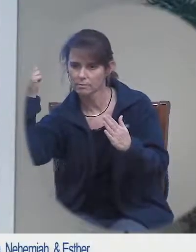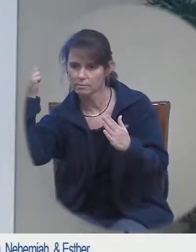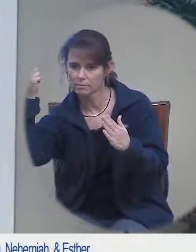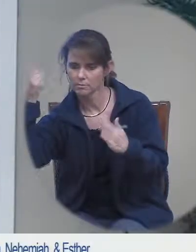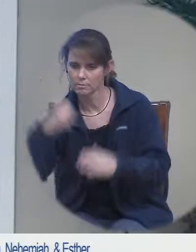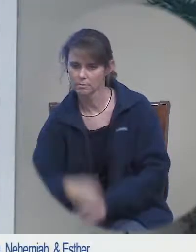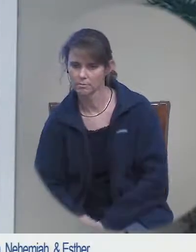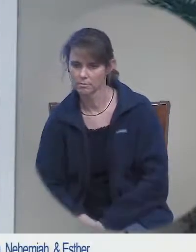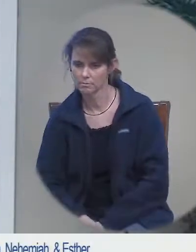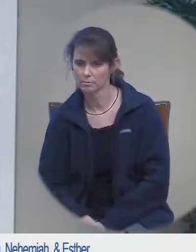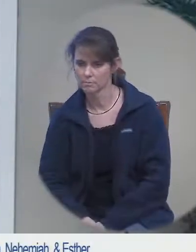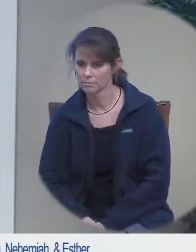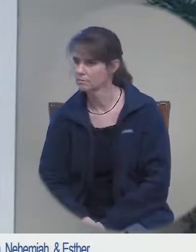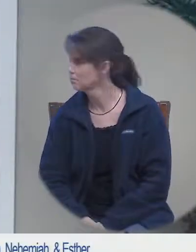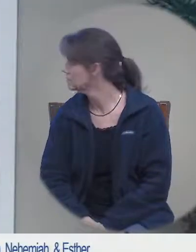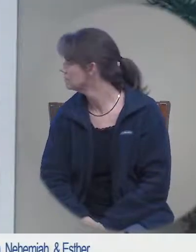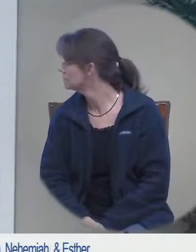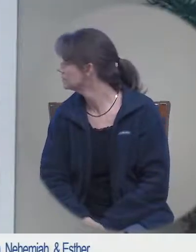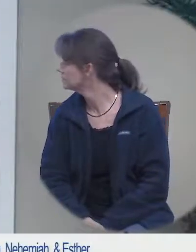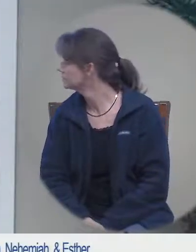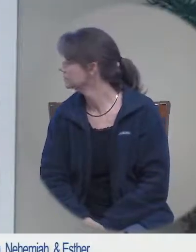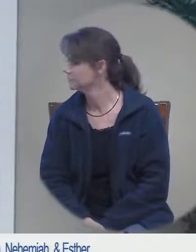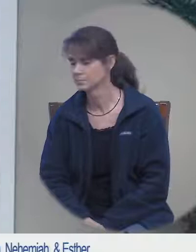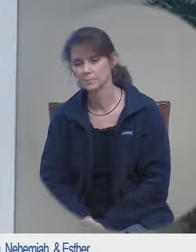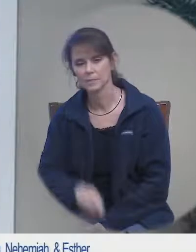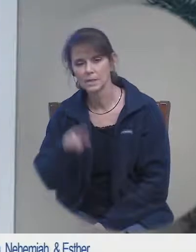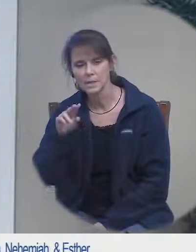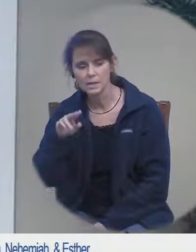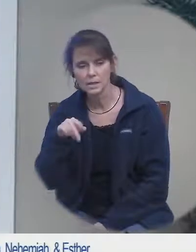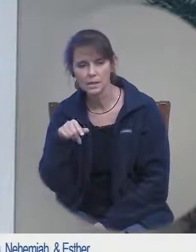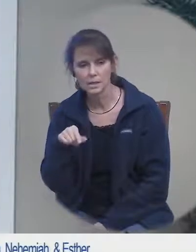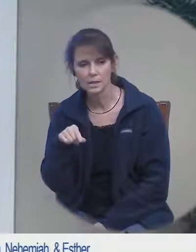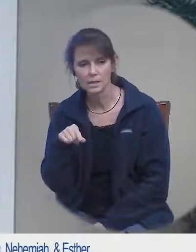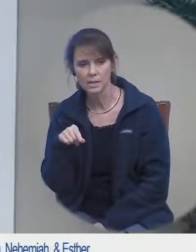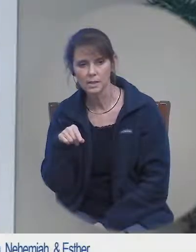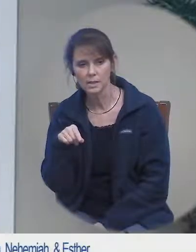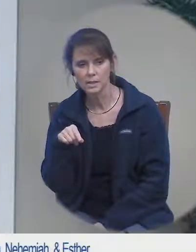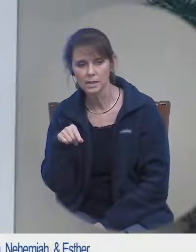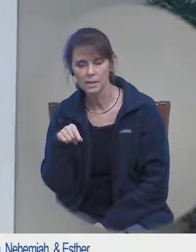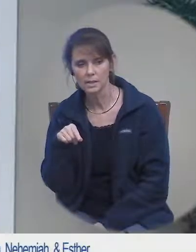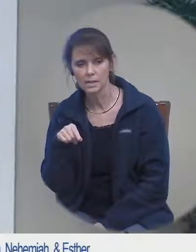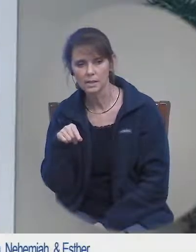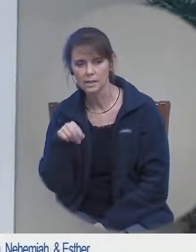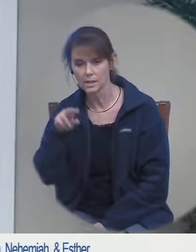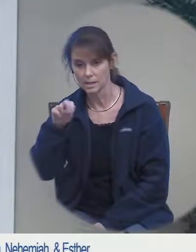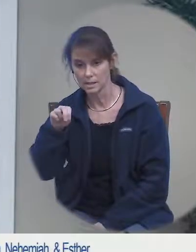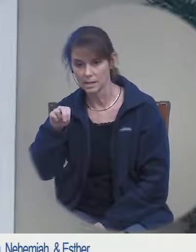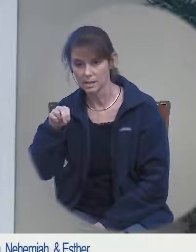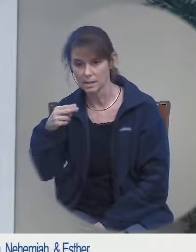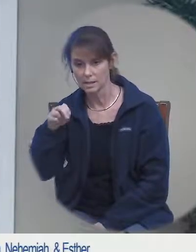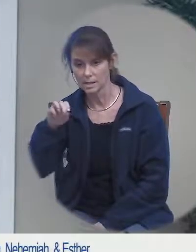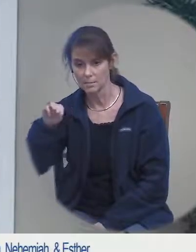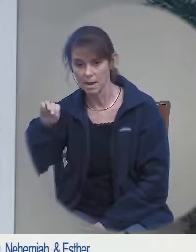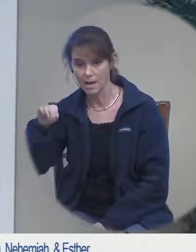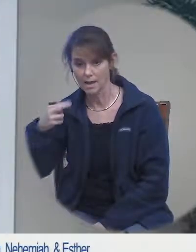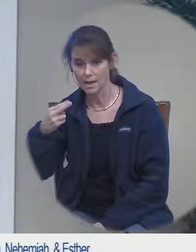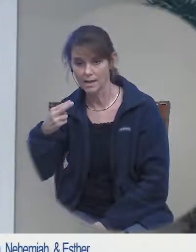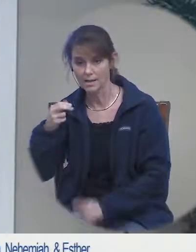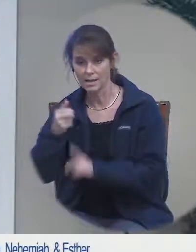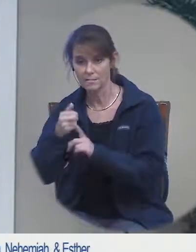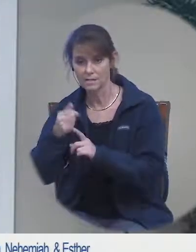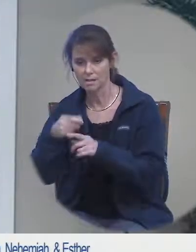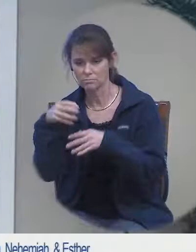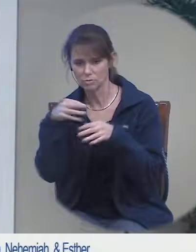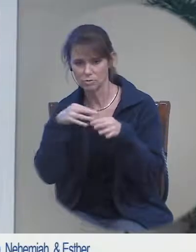himself. At best, people seem to go along with it or turn a blind eye, but Nehemiah described 3 different times